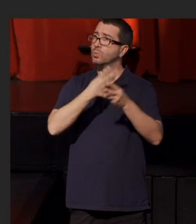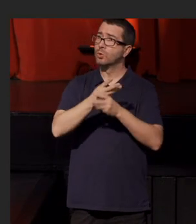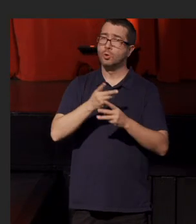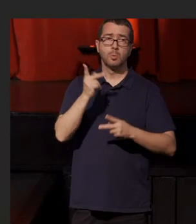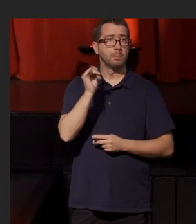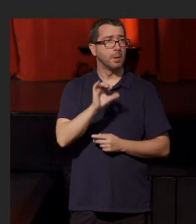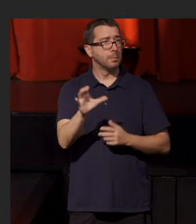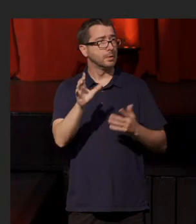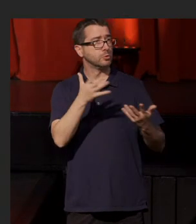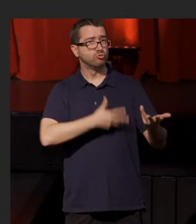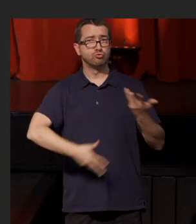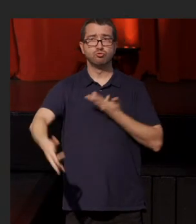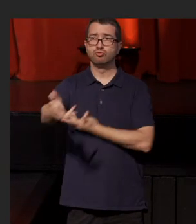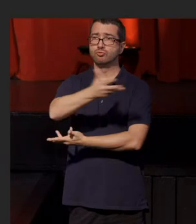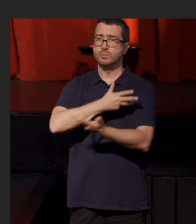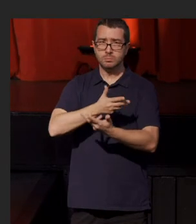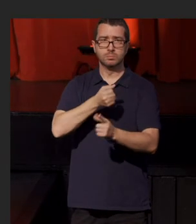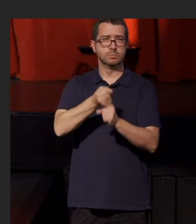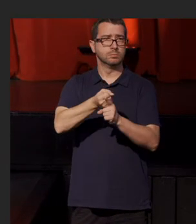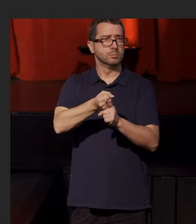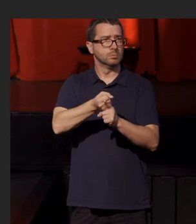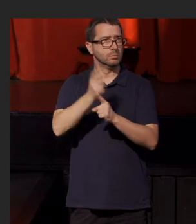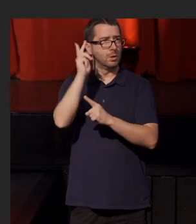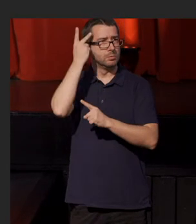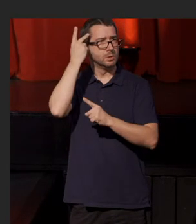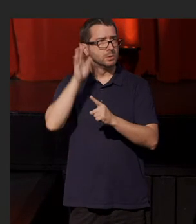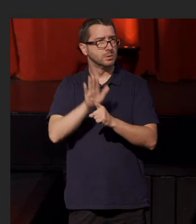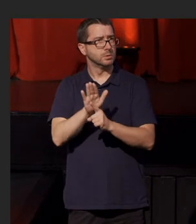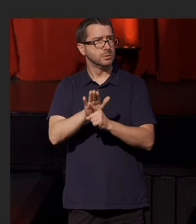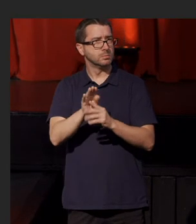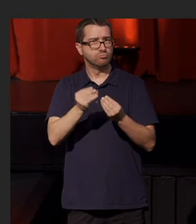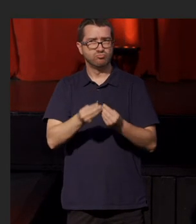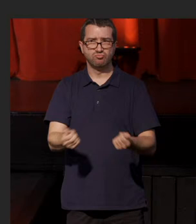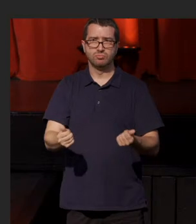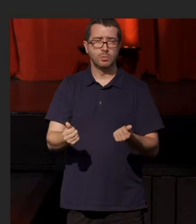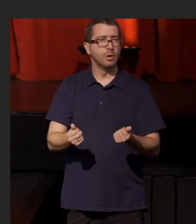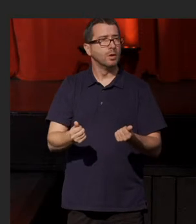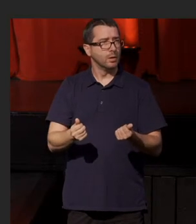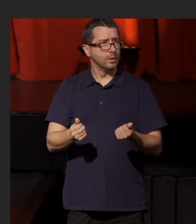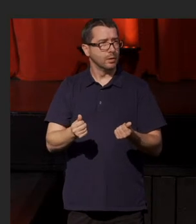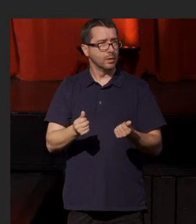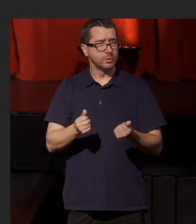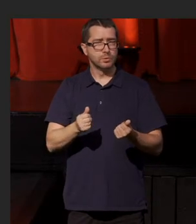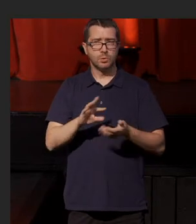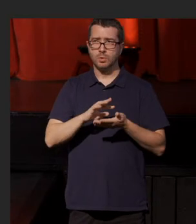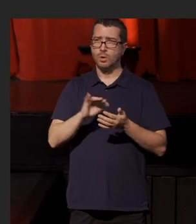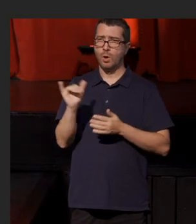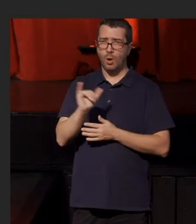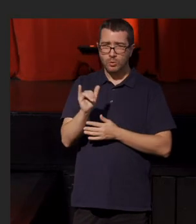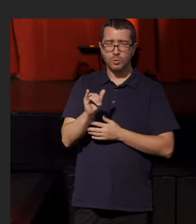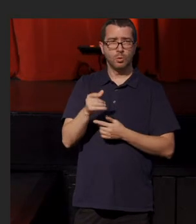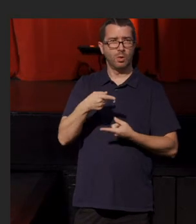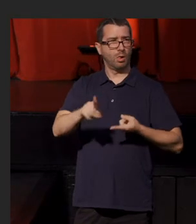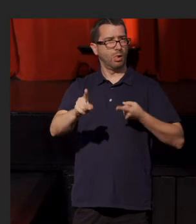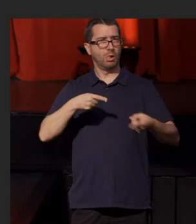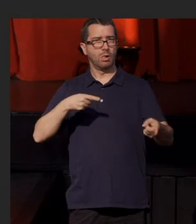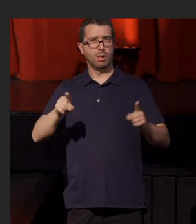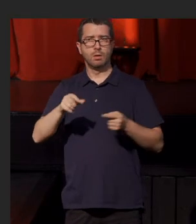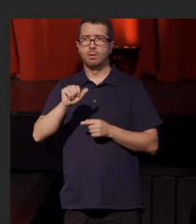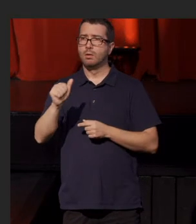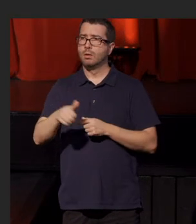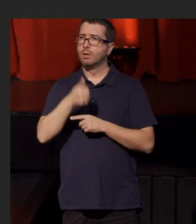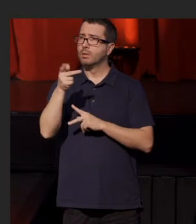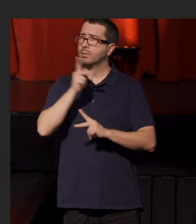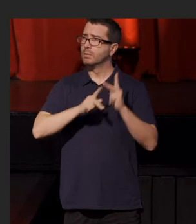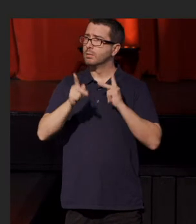name calling, but we've also seen a rise in impugning the goodwill and integrity of others. And in that context, it makes it more difficult for